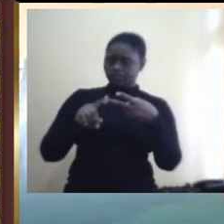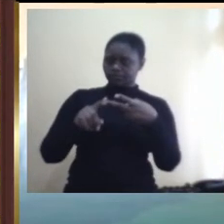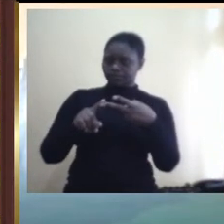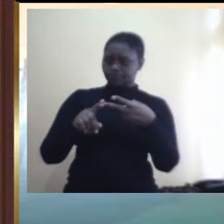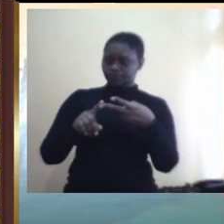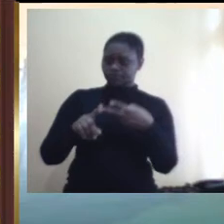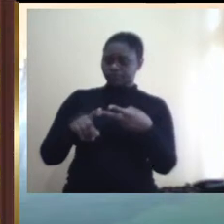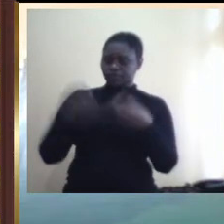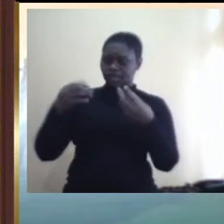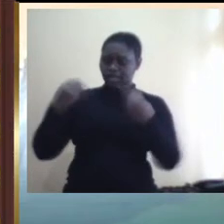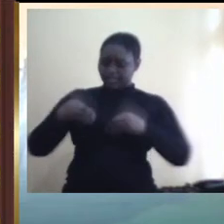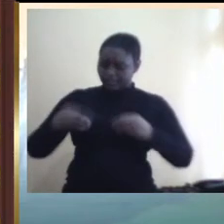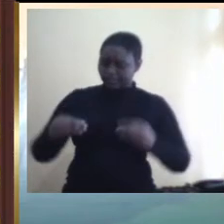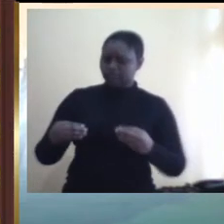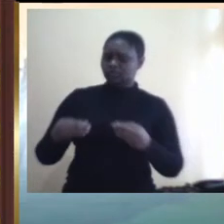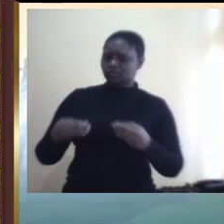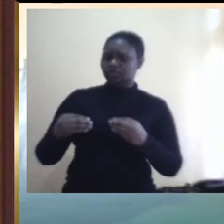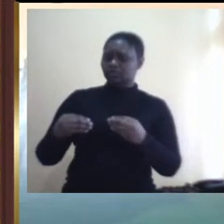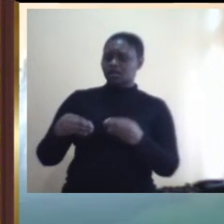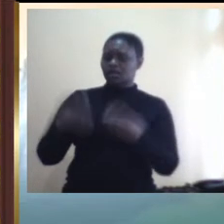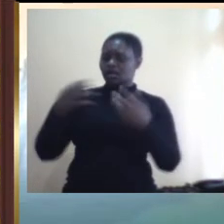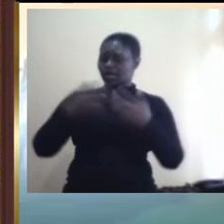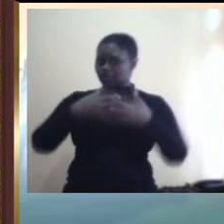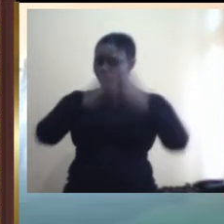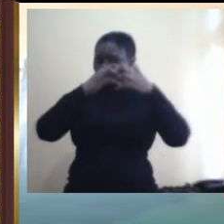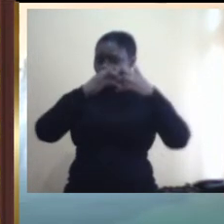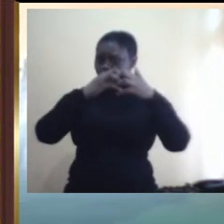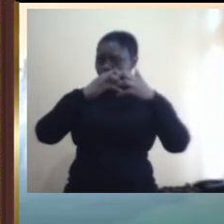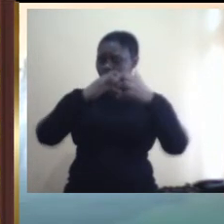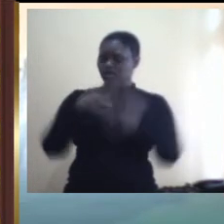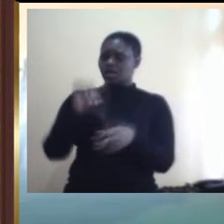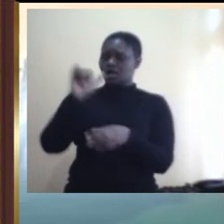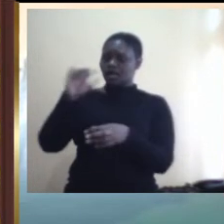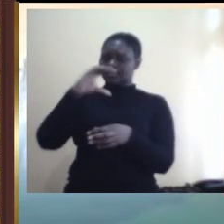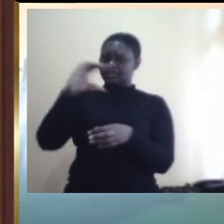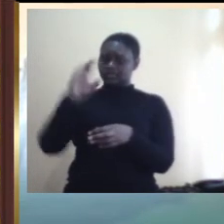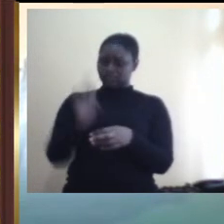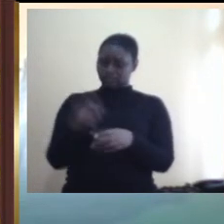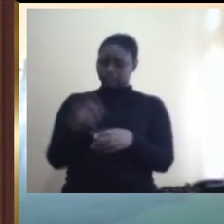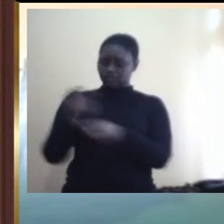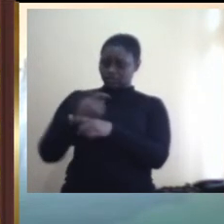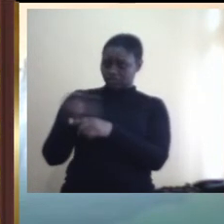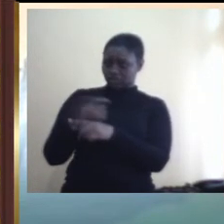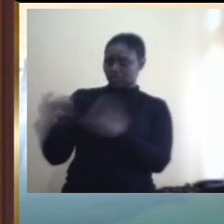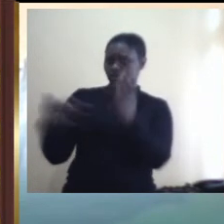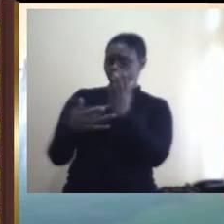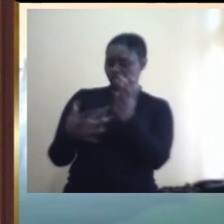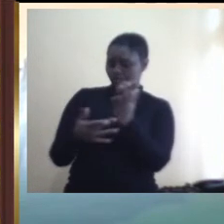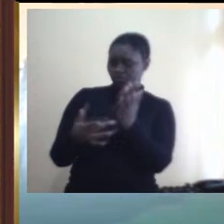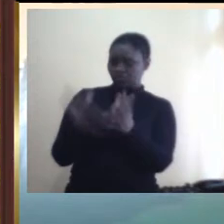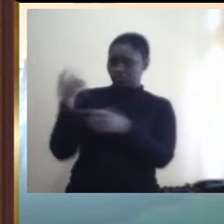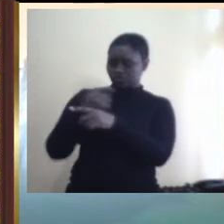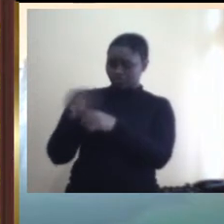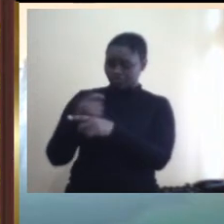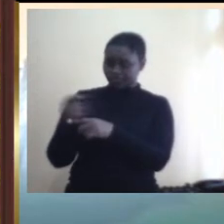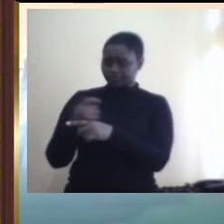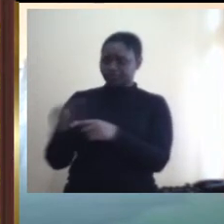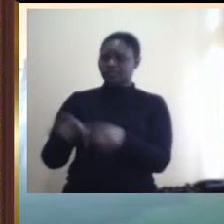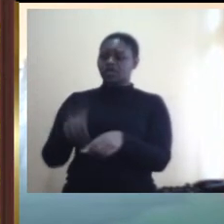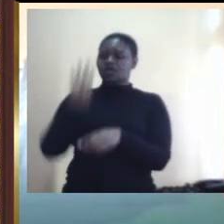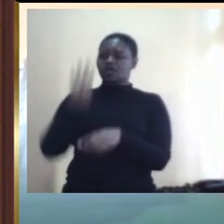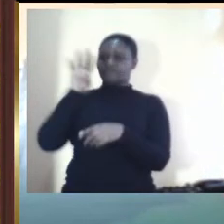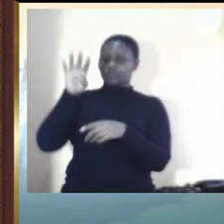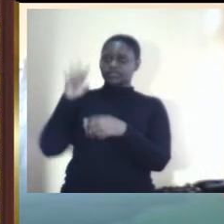EPWP youth-owned enterprises and incubator, ICT training and technology training, fourth